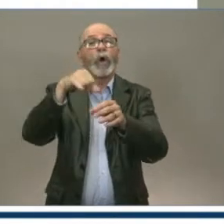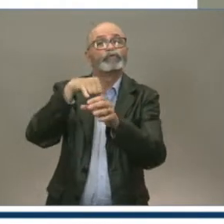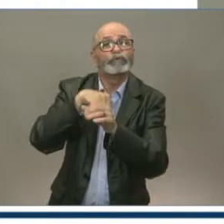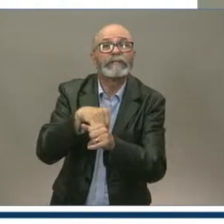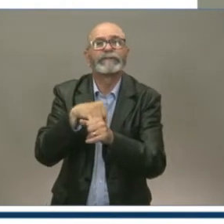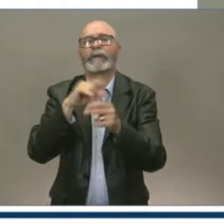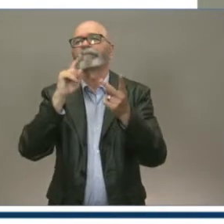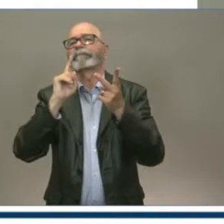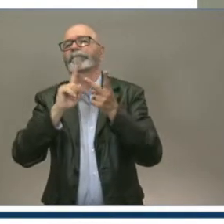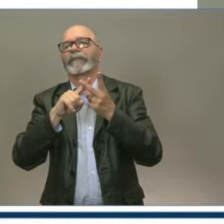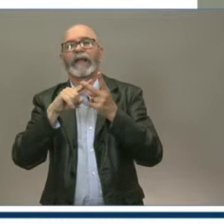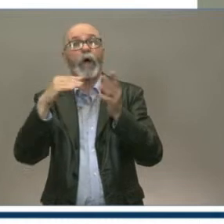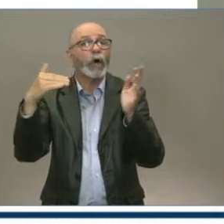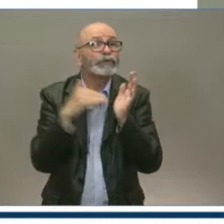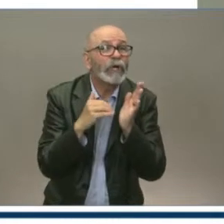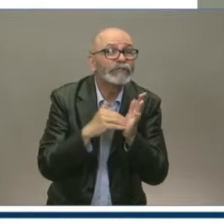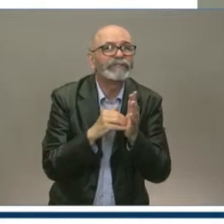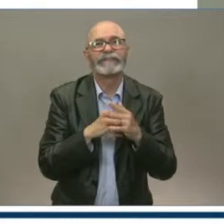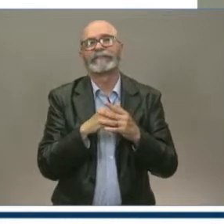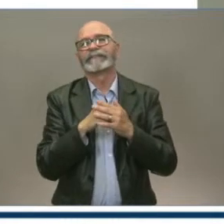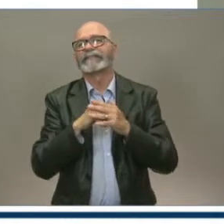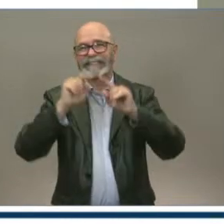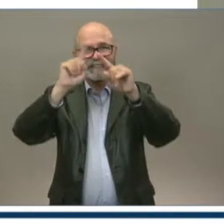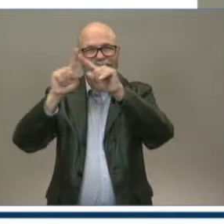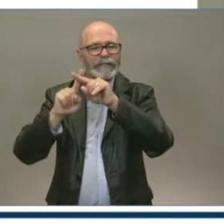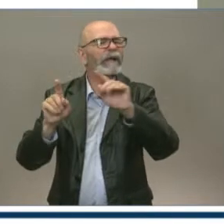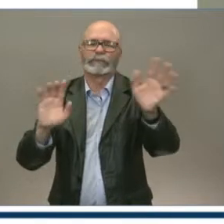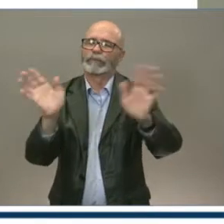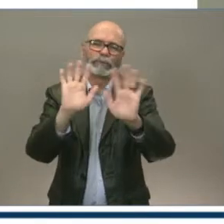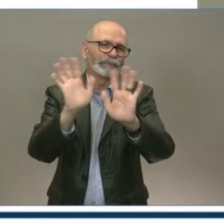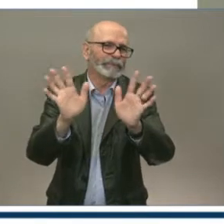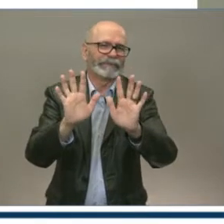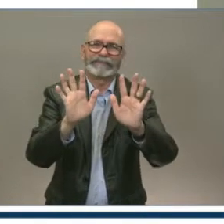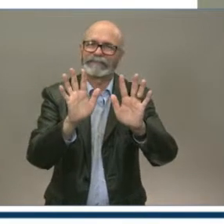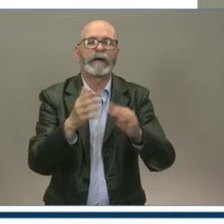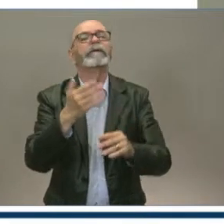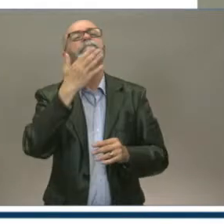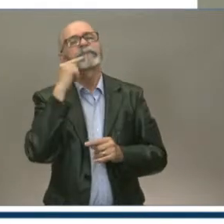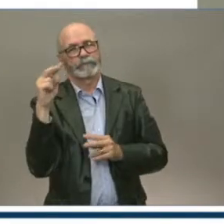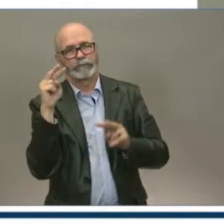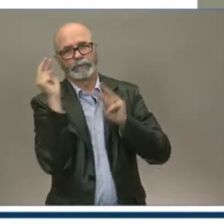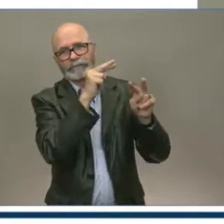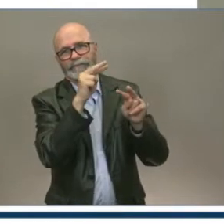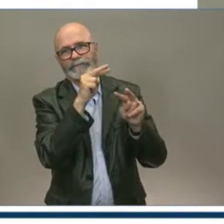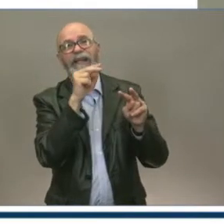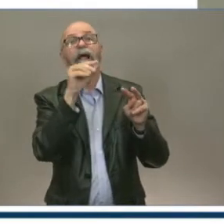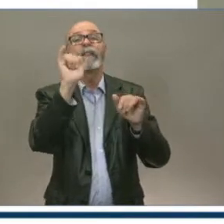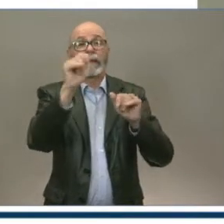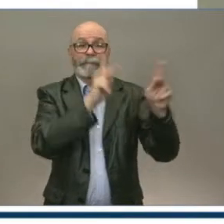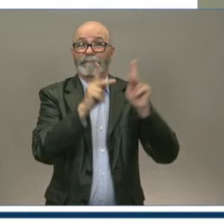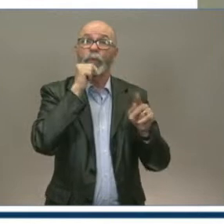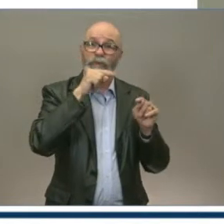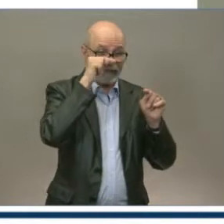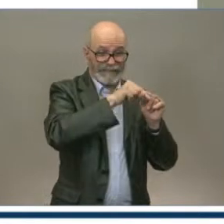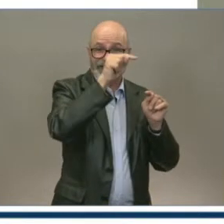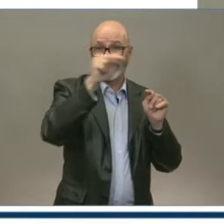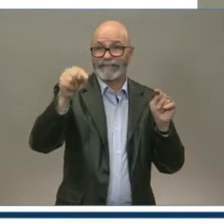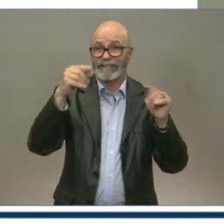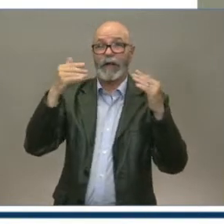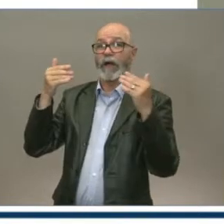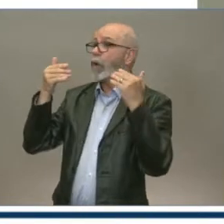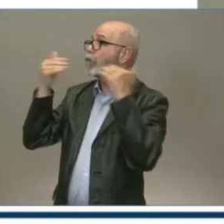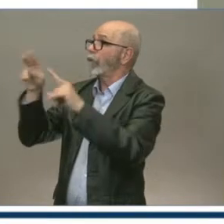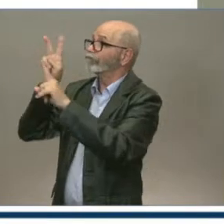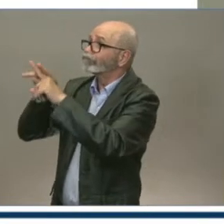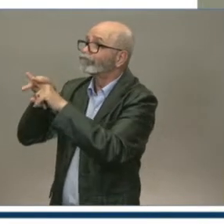health community clinic, or the physician clinic. Those locations cannot book appointments. You can only book